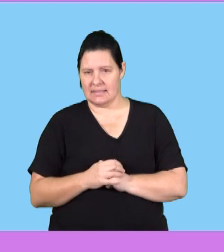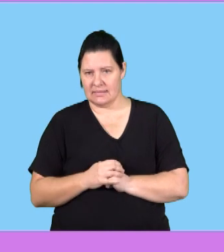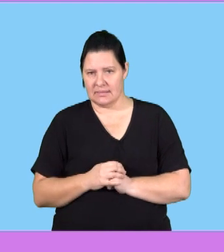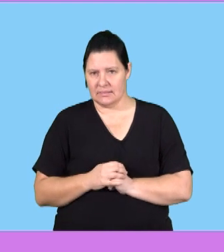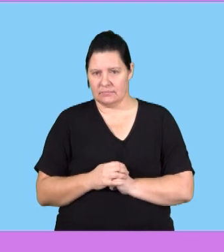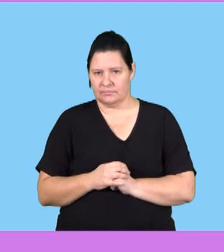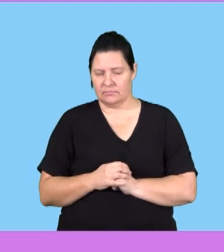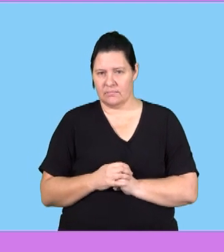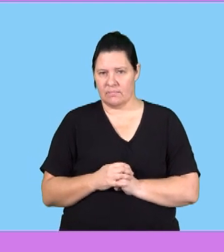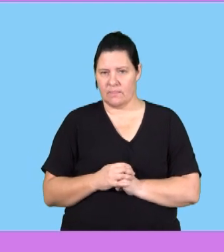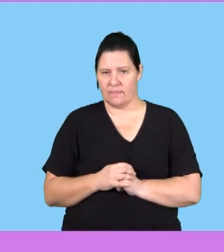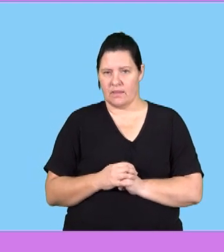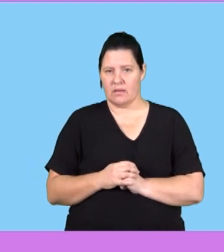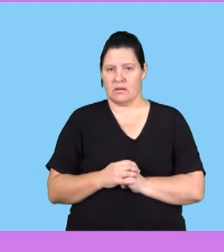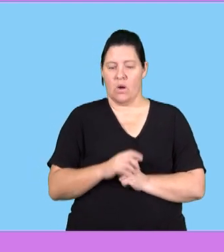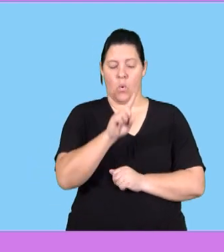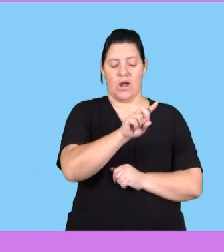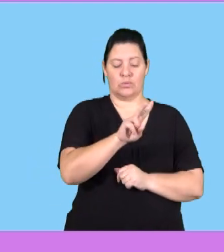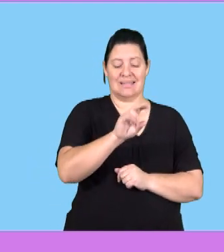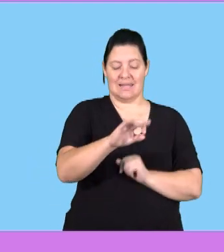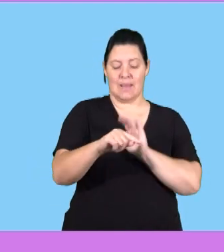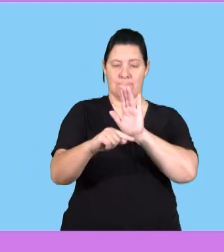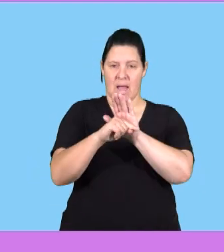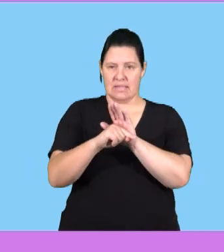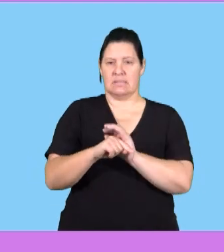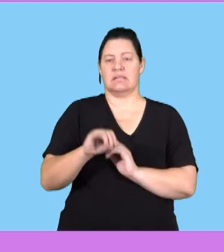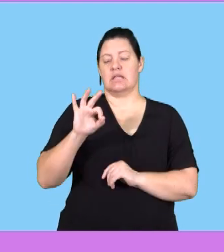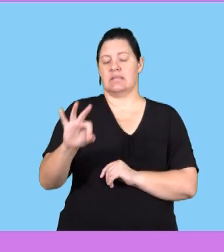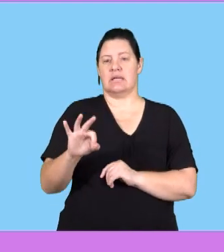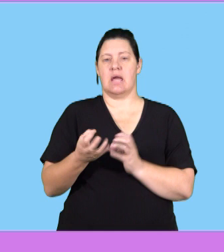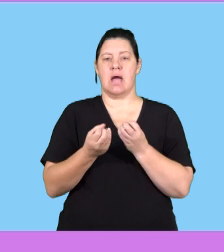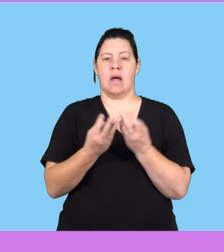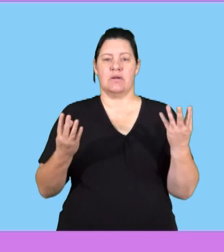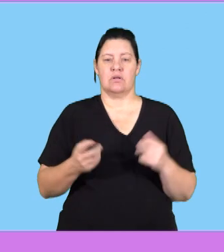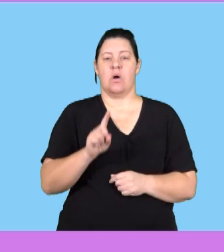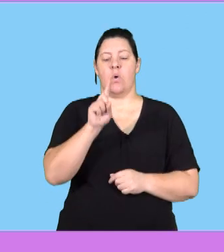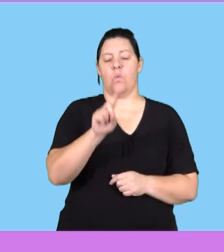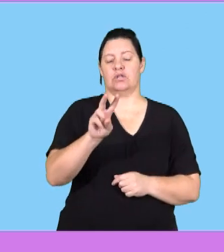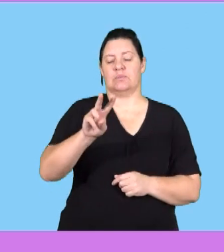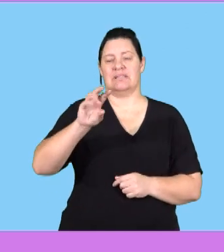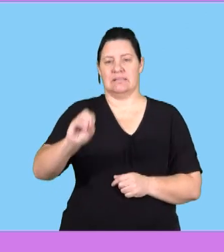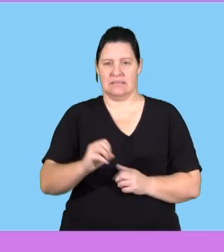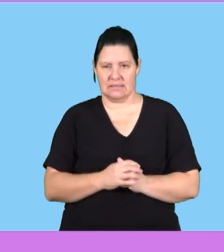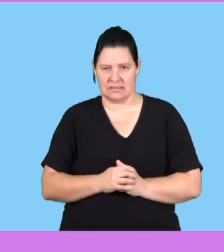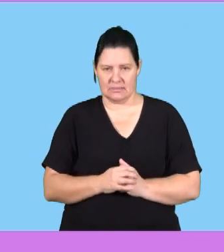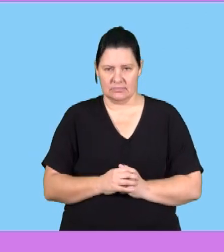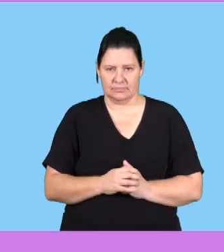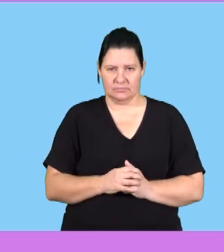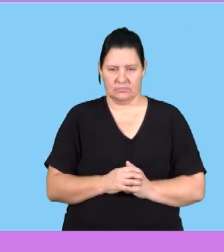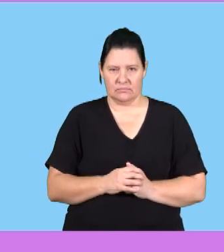be then 3. So I'll say 123 minus 3, so that gives me an answer